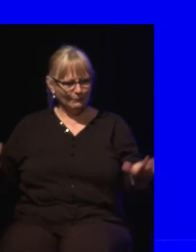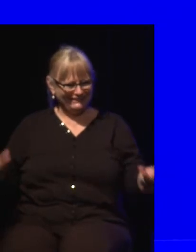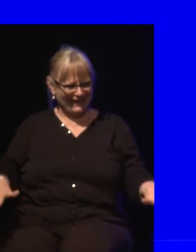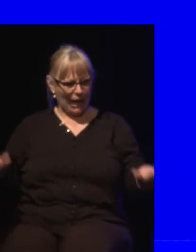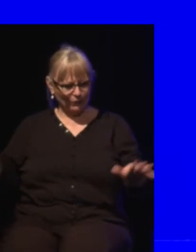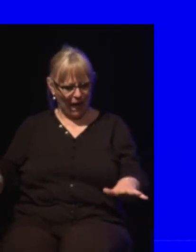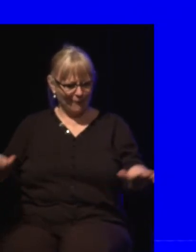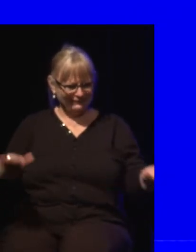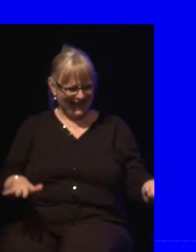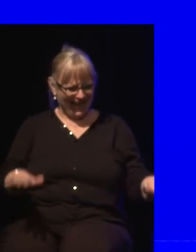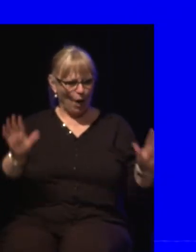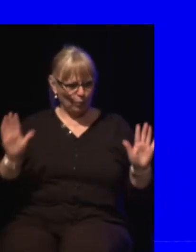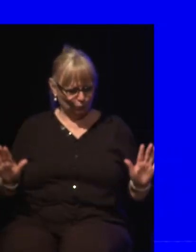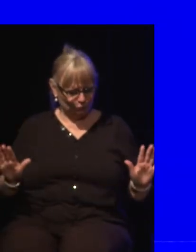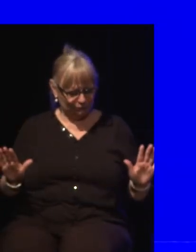down.